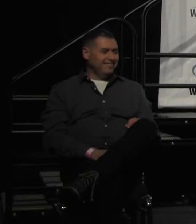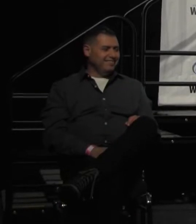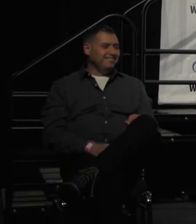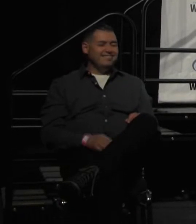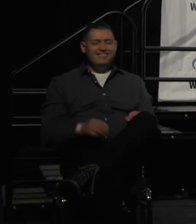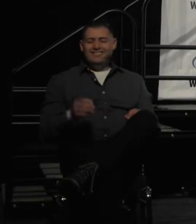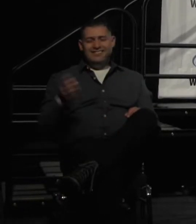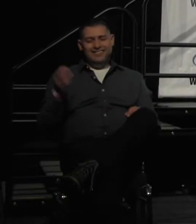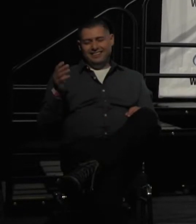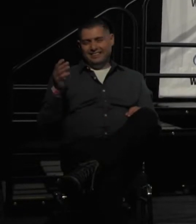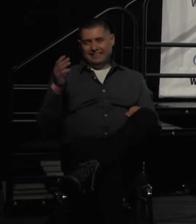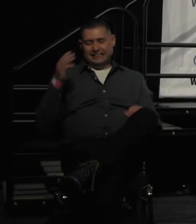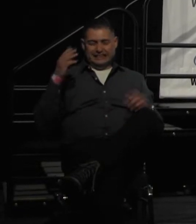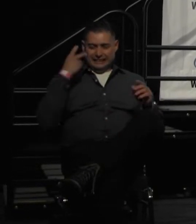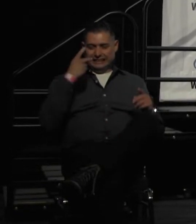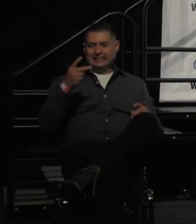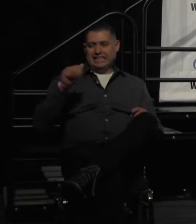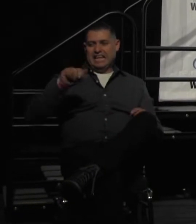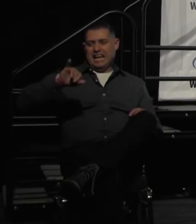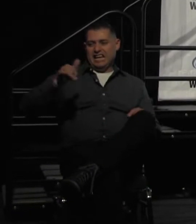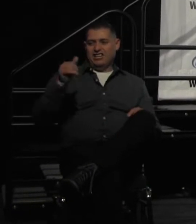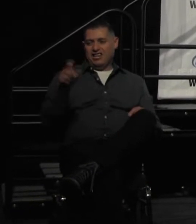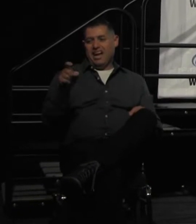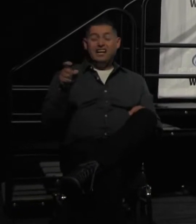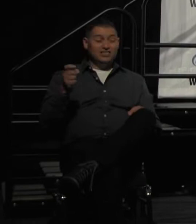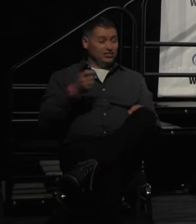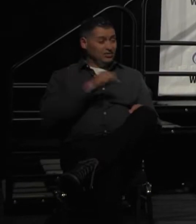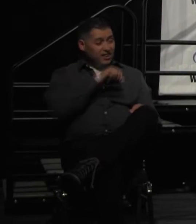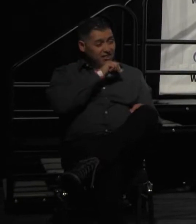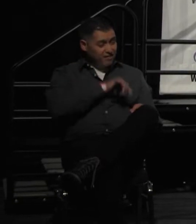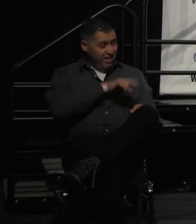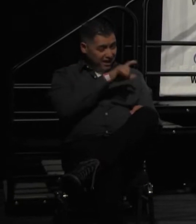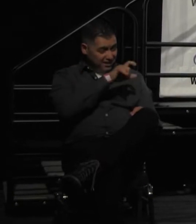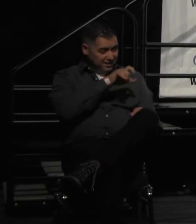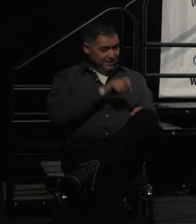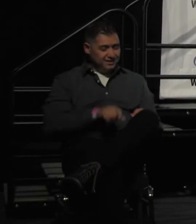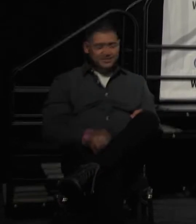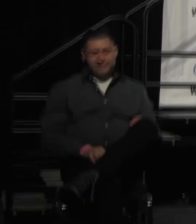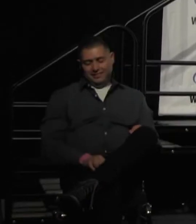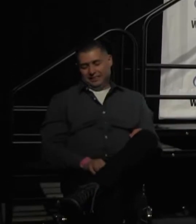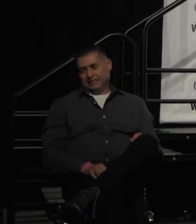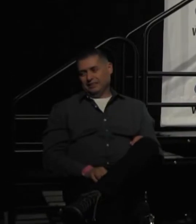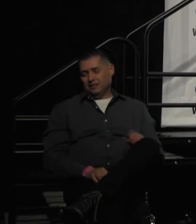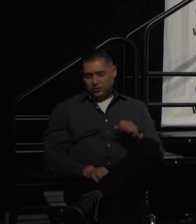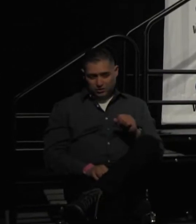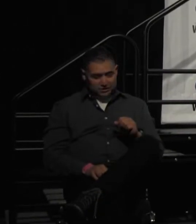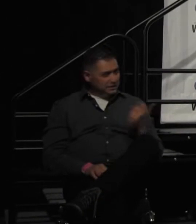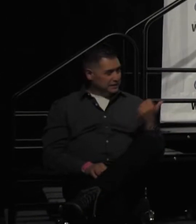cans of Ajax. Oh my God, I love it. Oh, you do? Yeah. Oh man.